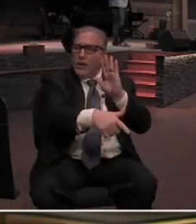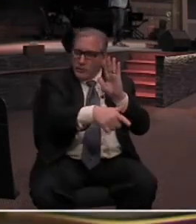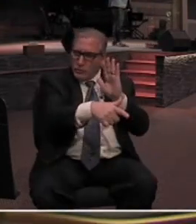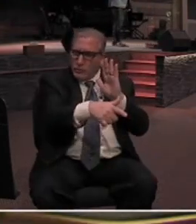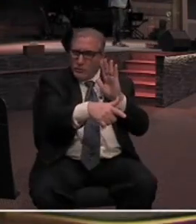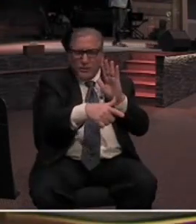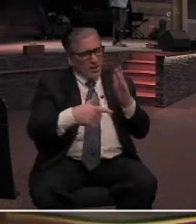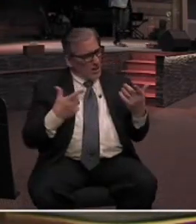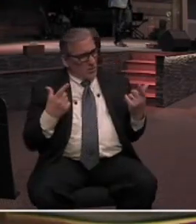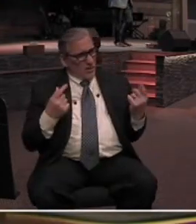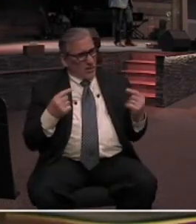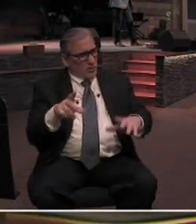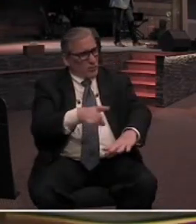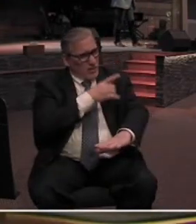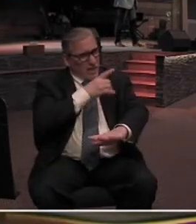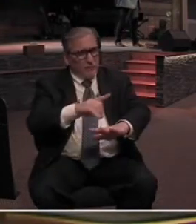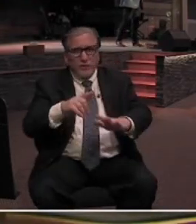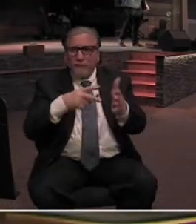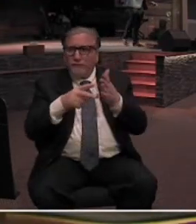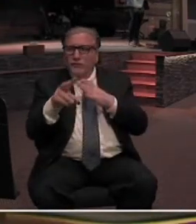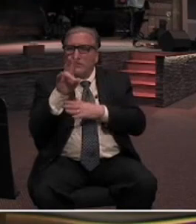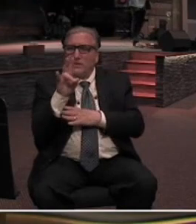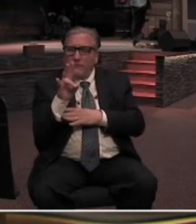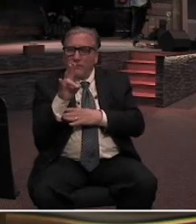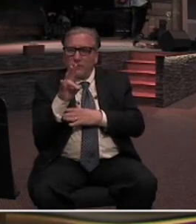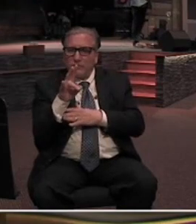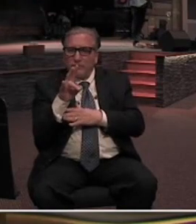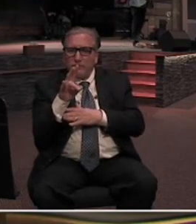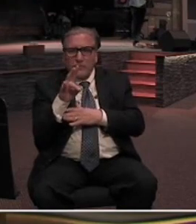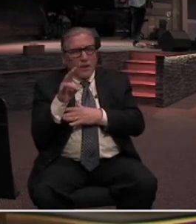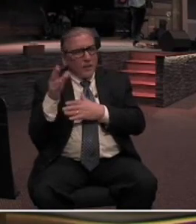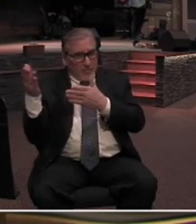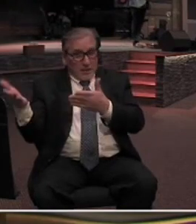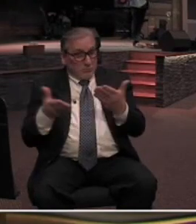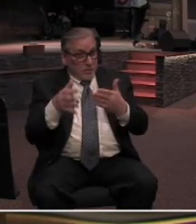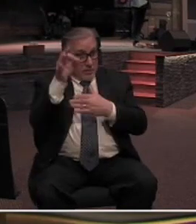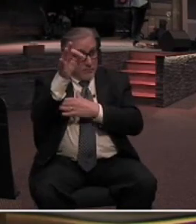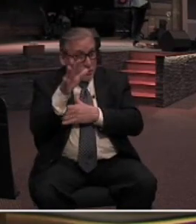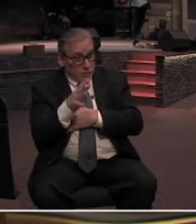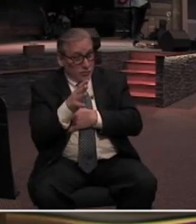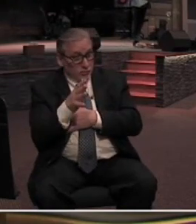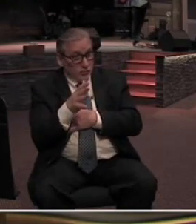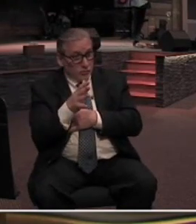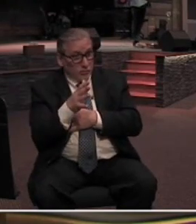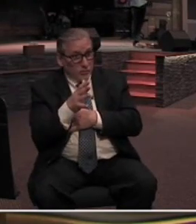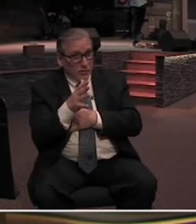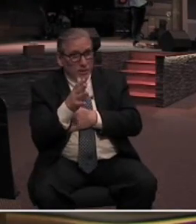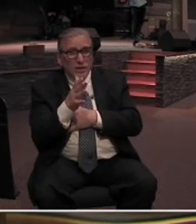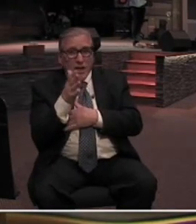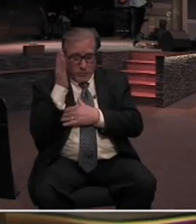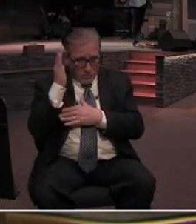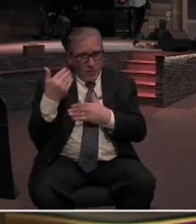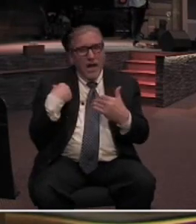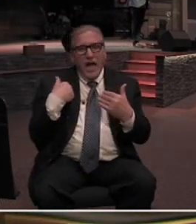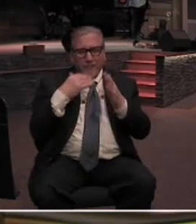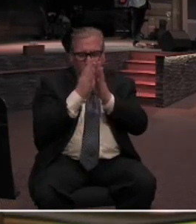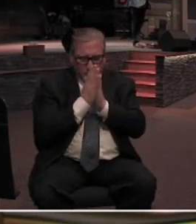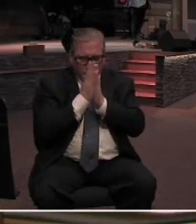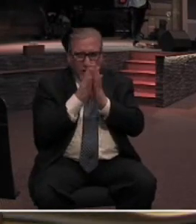What are you going to do, David? Verse 7. Bring me the preacher, and we're having a prayer